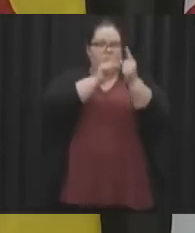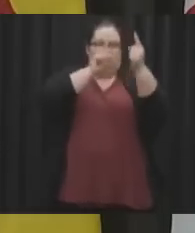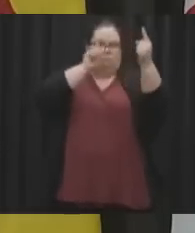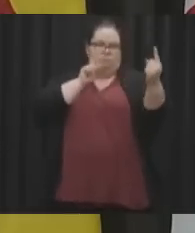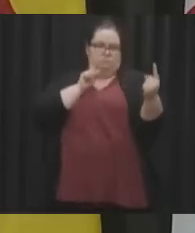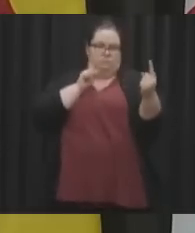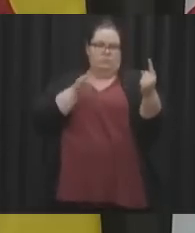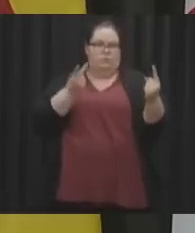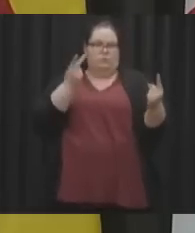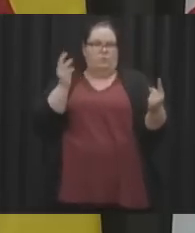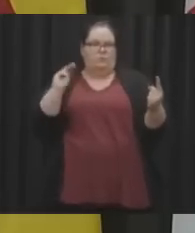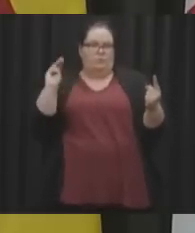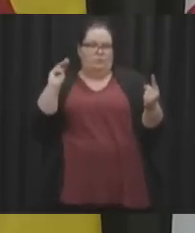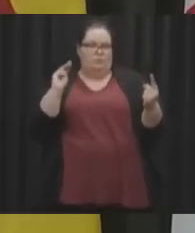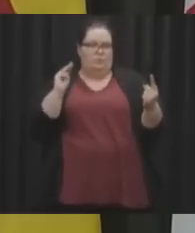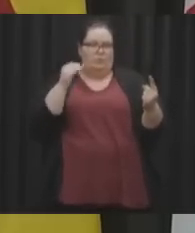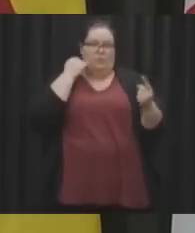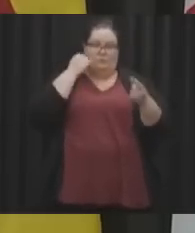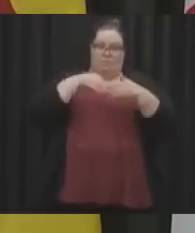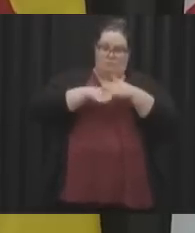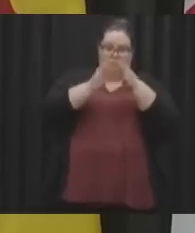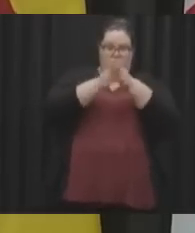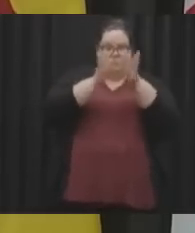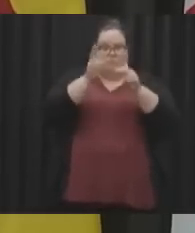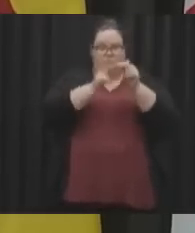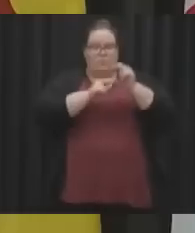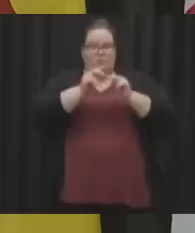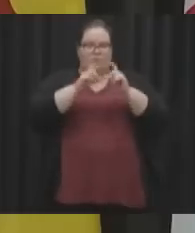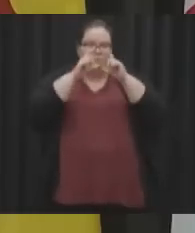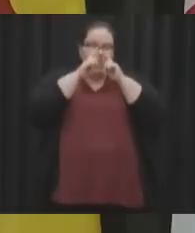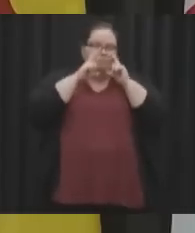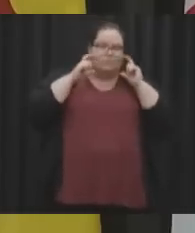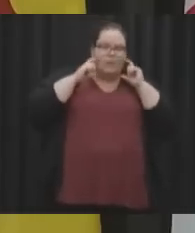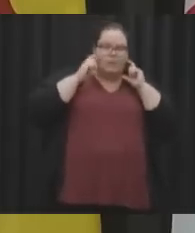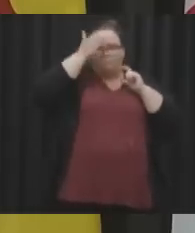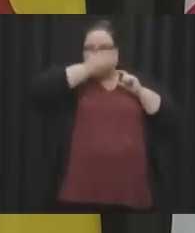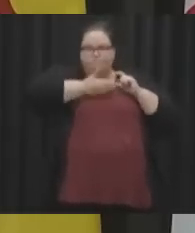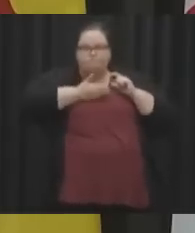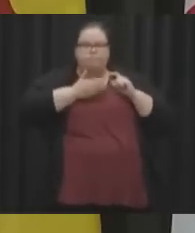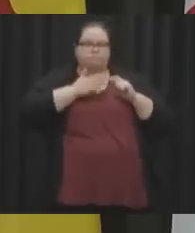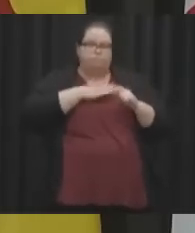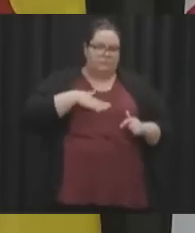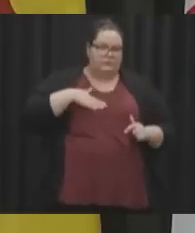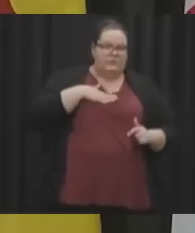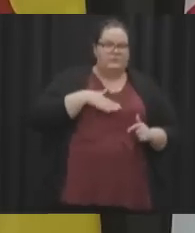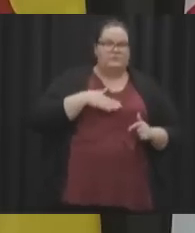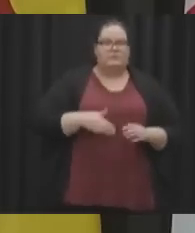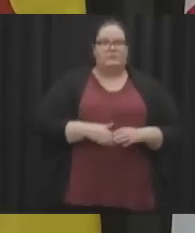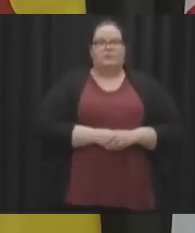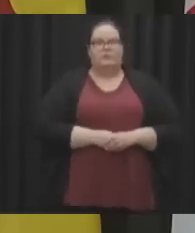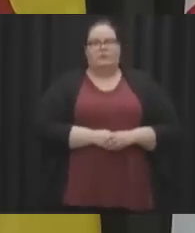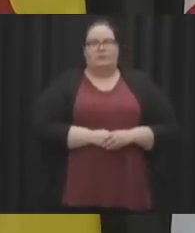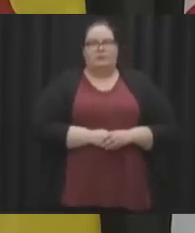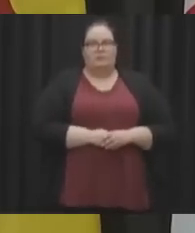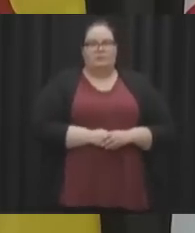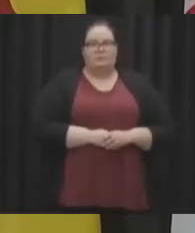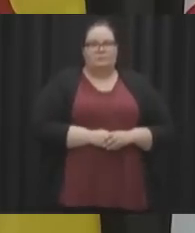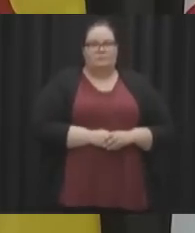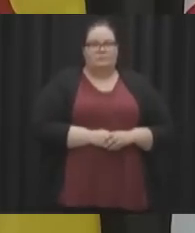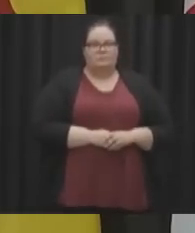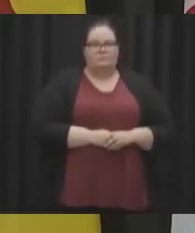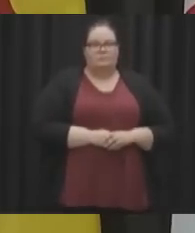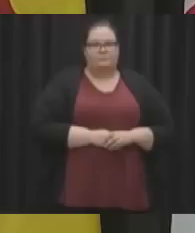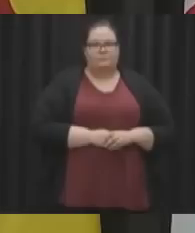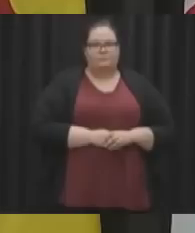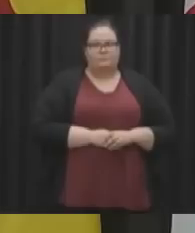into your sleeve. Regularly clean high contact surfaces like kitchen countertops and door handles. La prise de chacune de ces